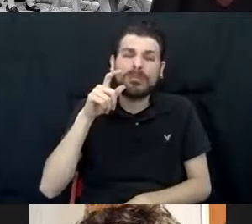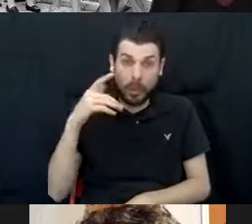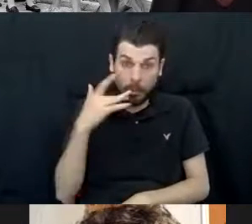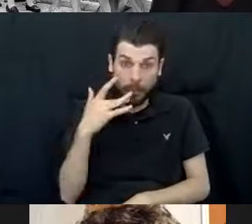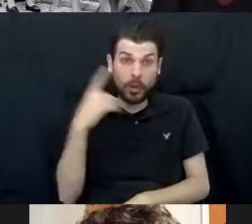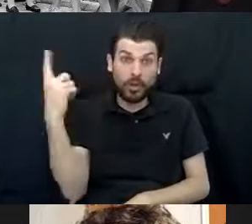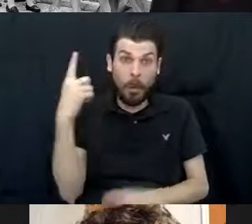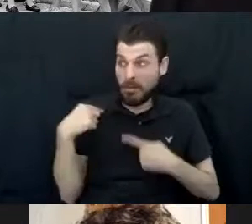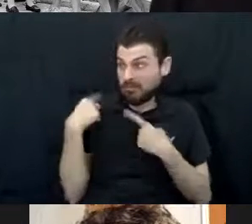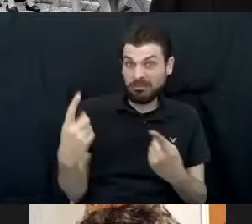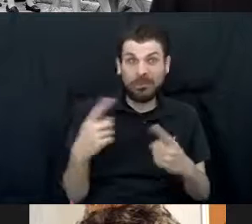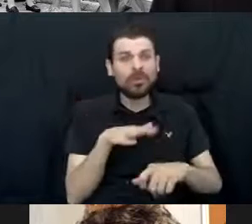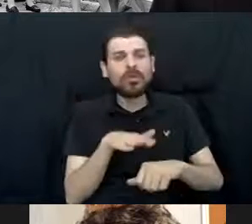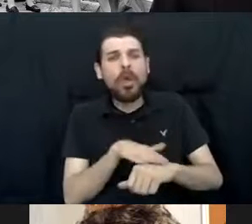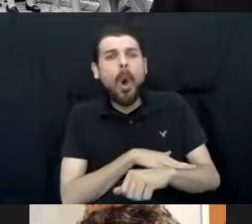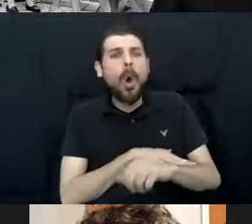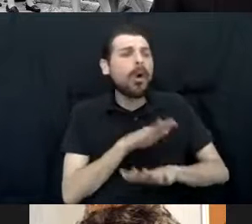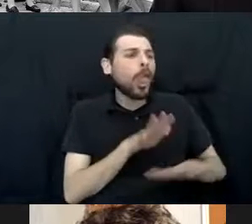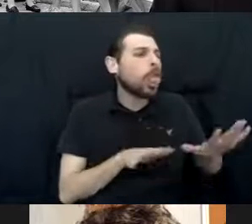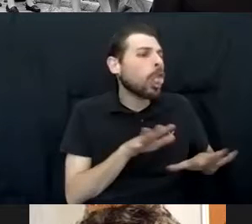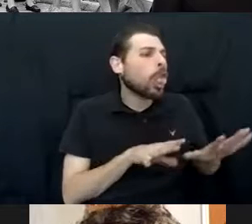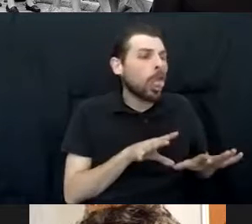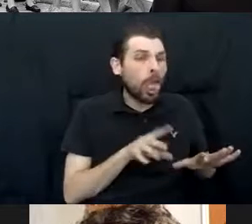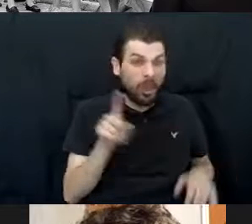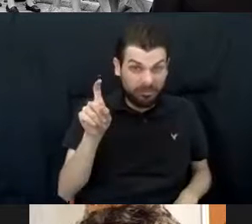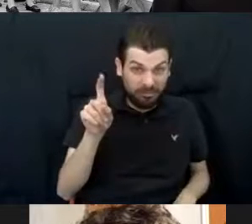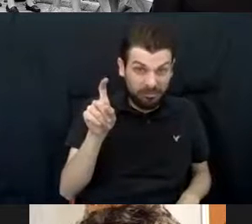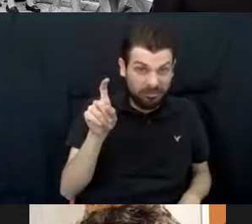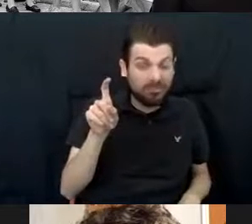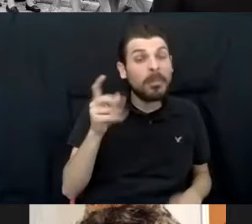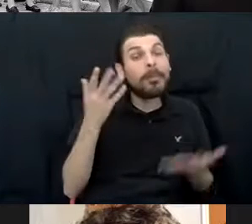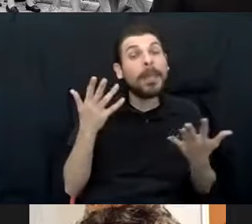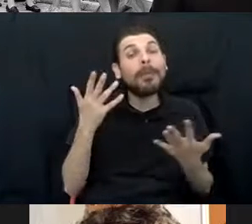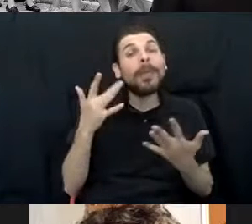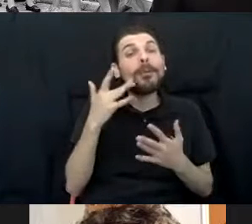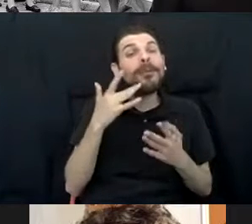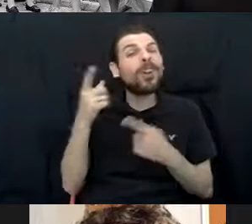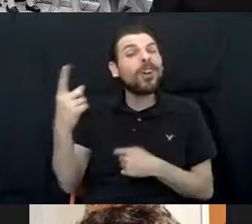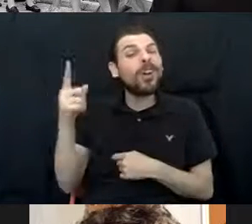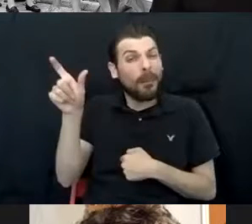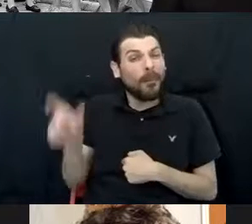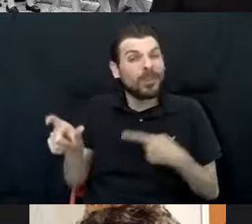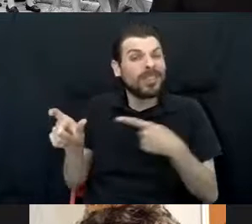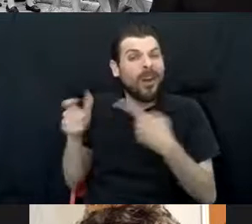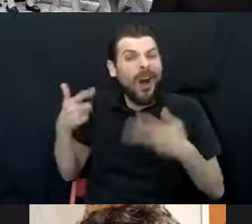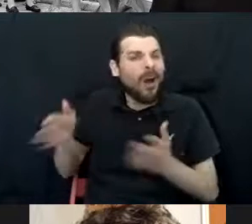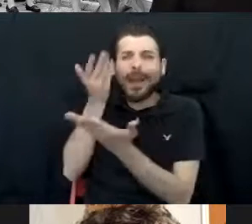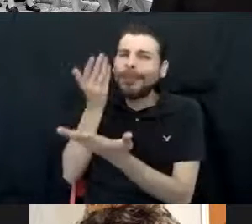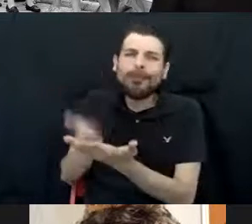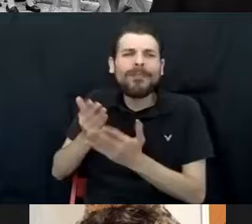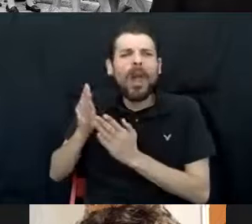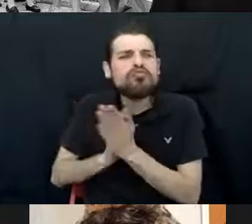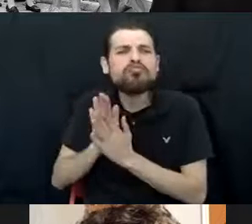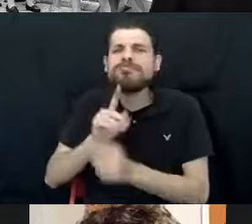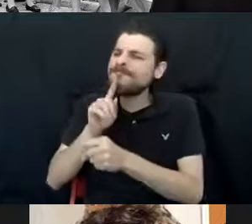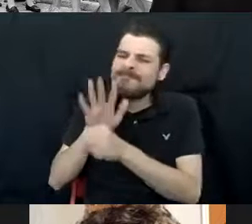who really need help? Or someone who has shown her dedication and her activism to help the people who have